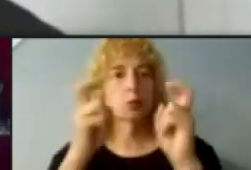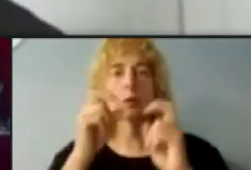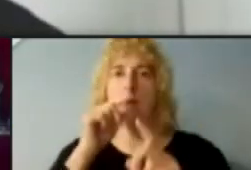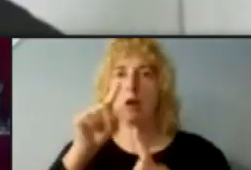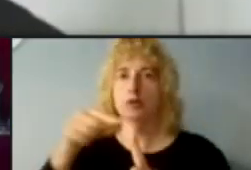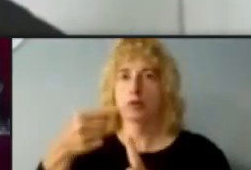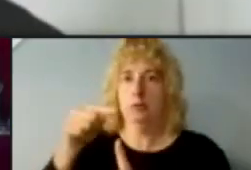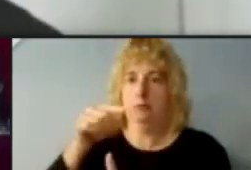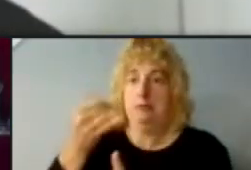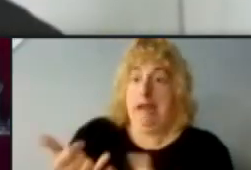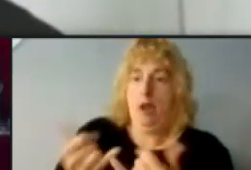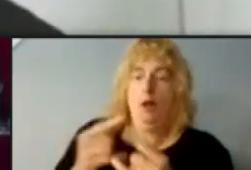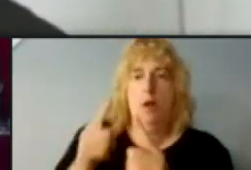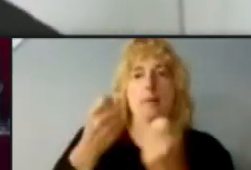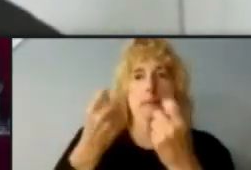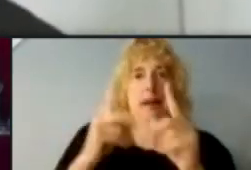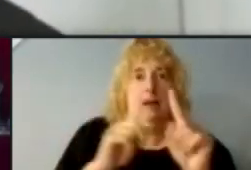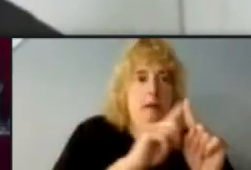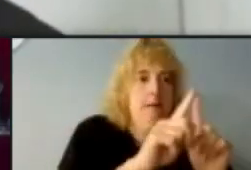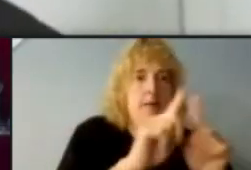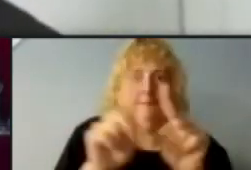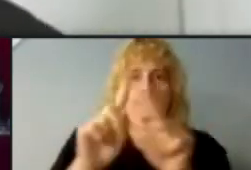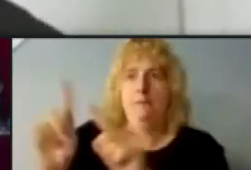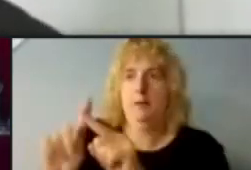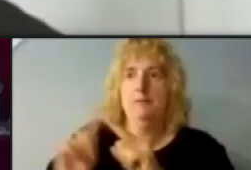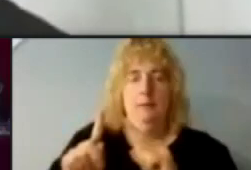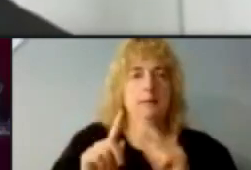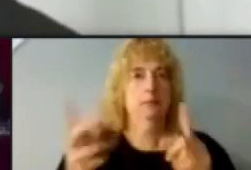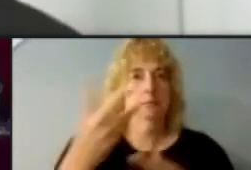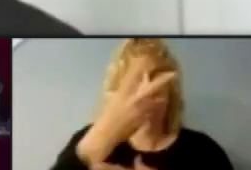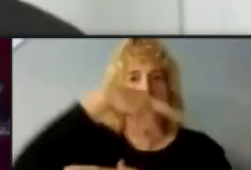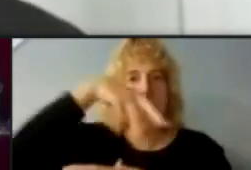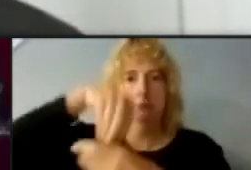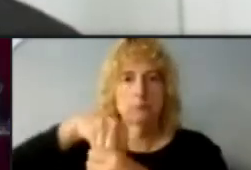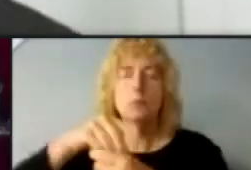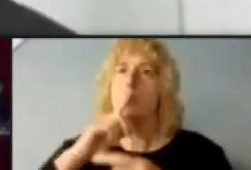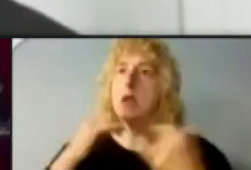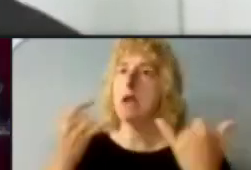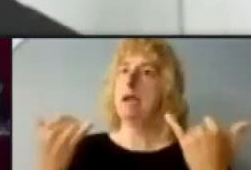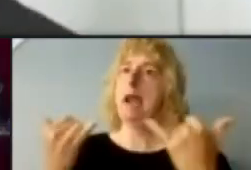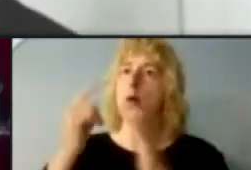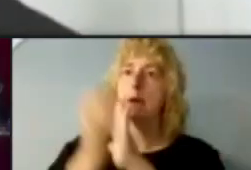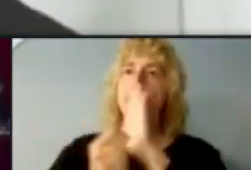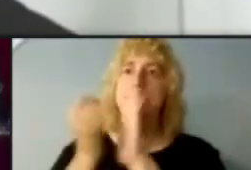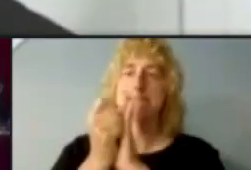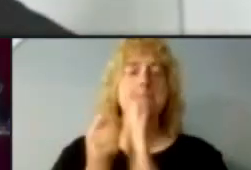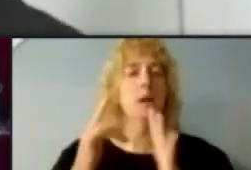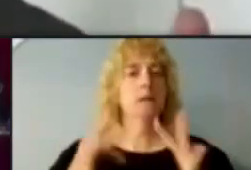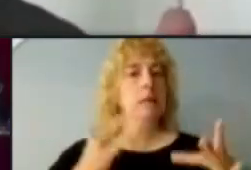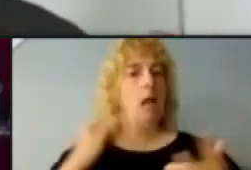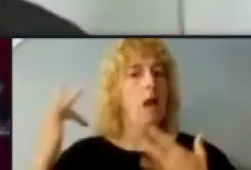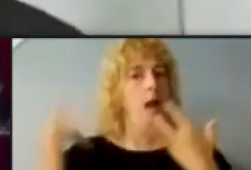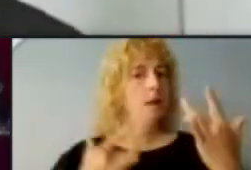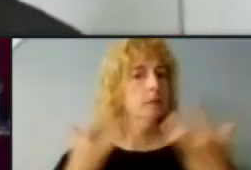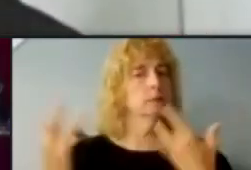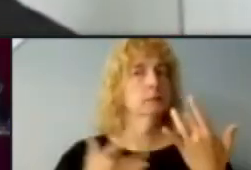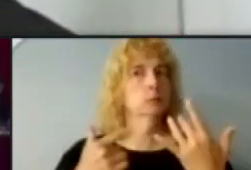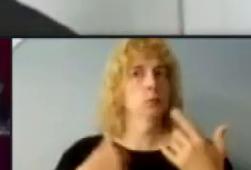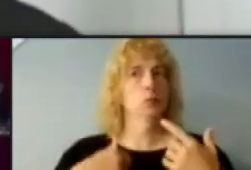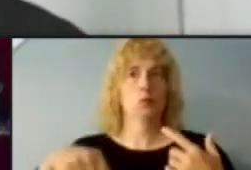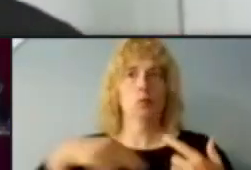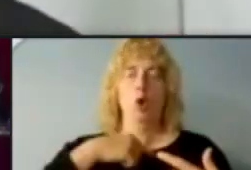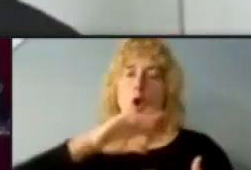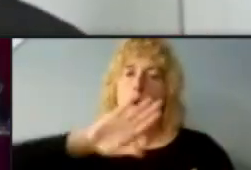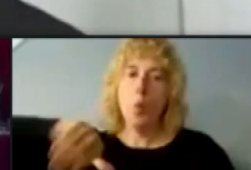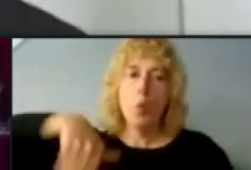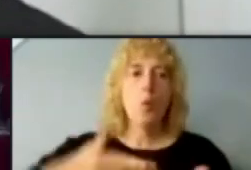engaged with them in that regard. It's an exciting time. I think that we all should be proud of the work that